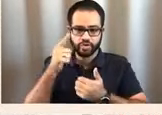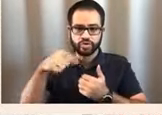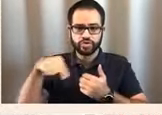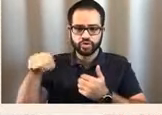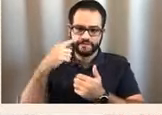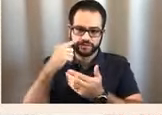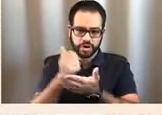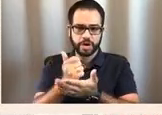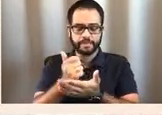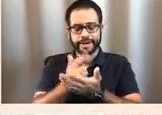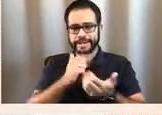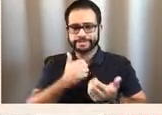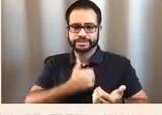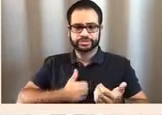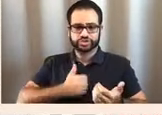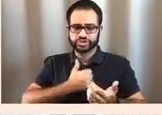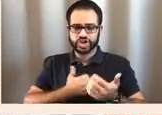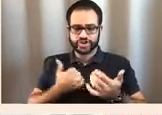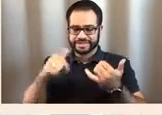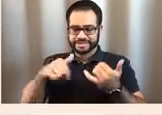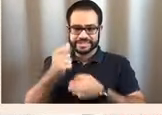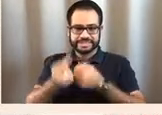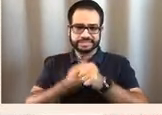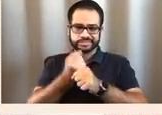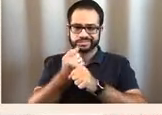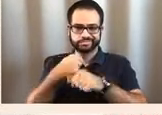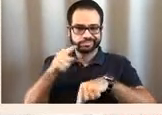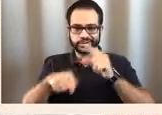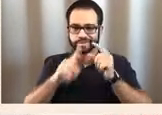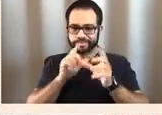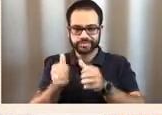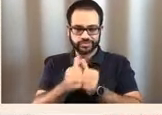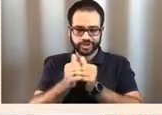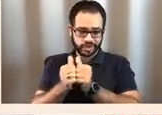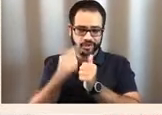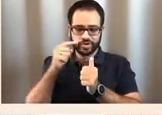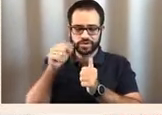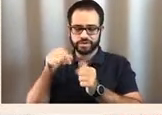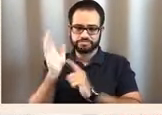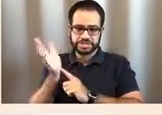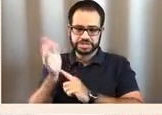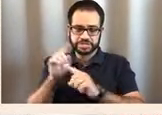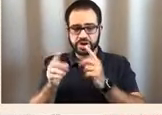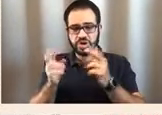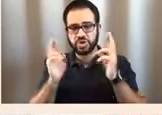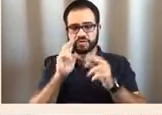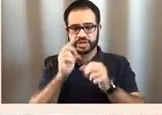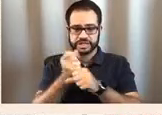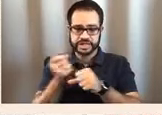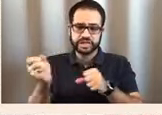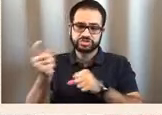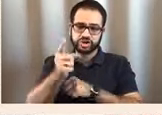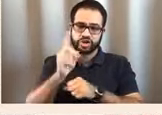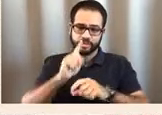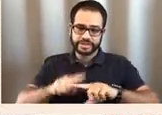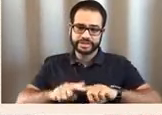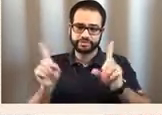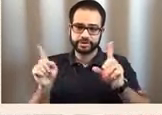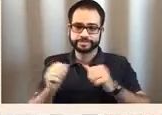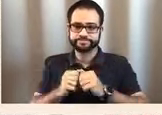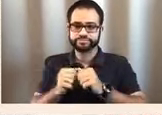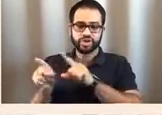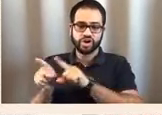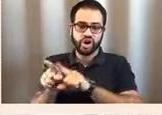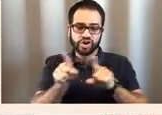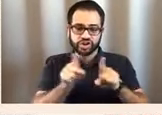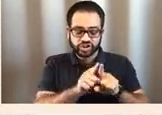this presentation, but hopefully next year will be different. I'm also going to apologize in advance if you hear one of my